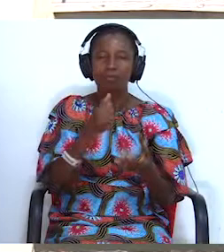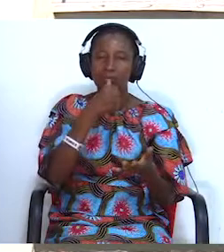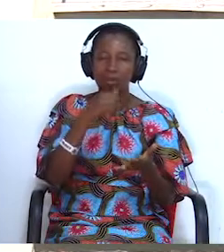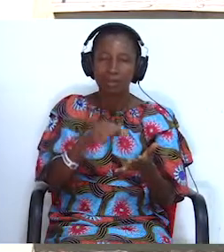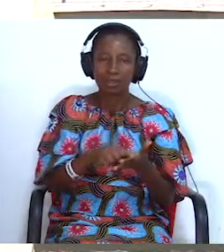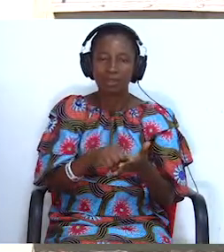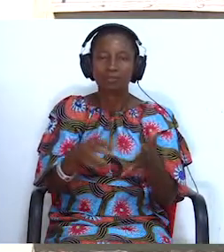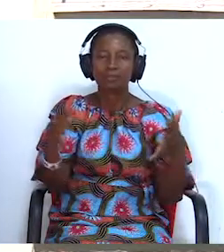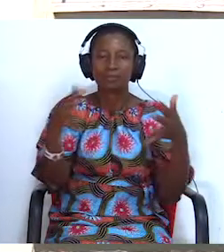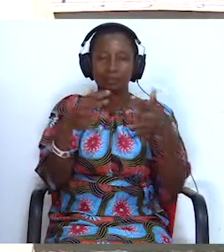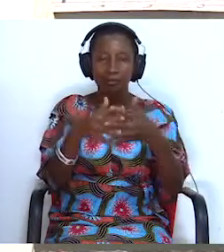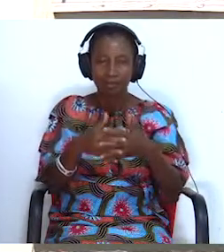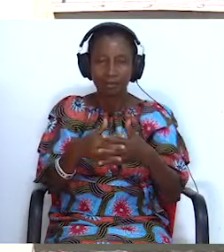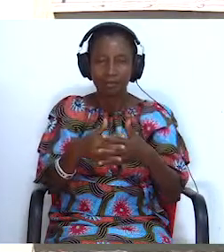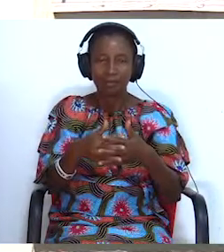Now the last thing.